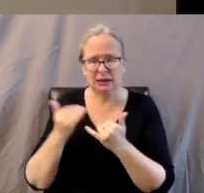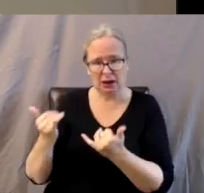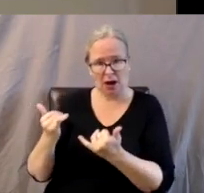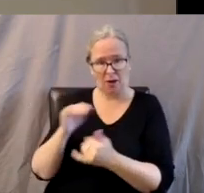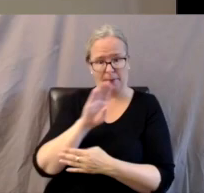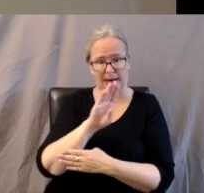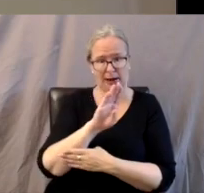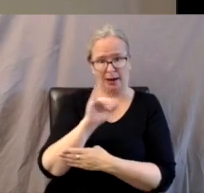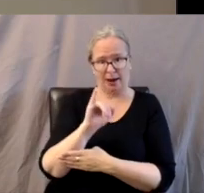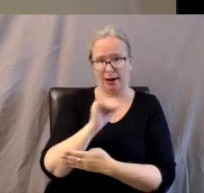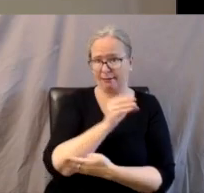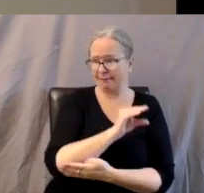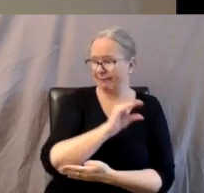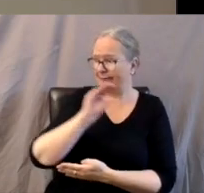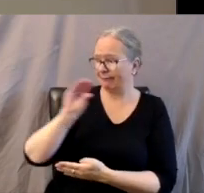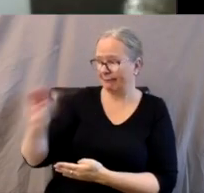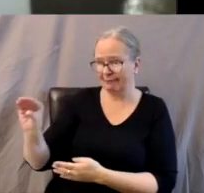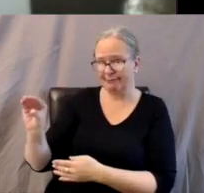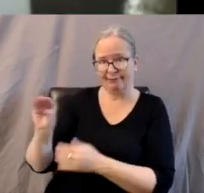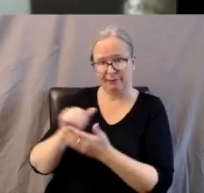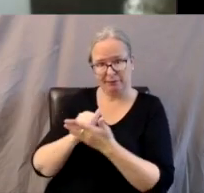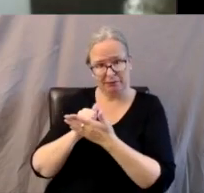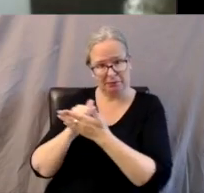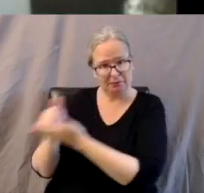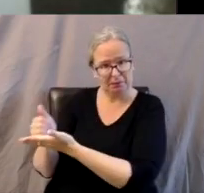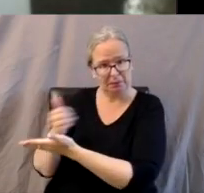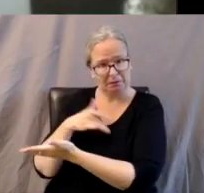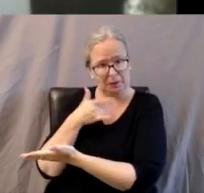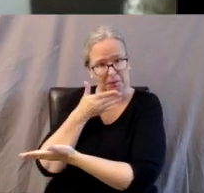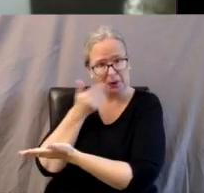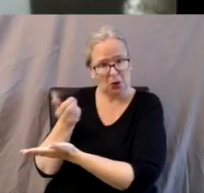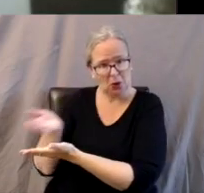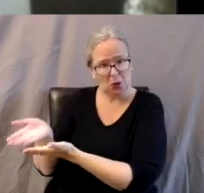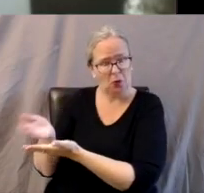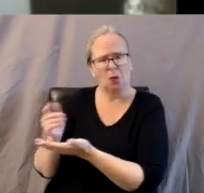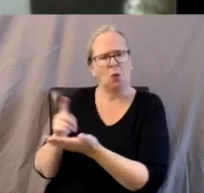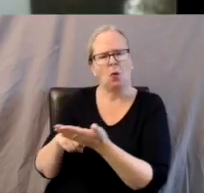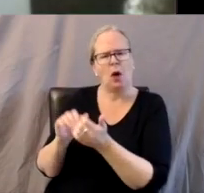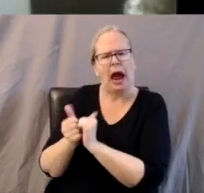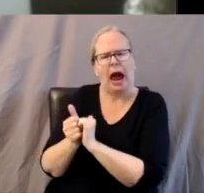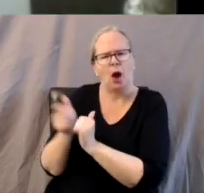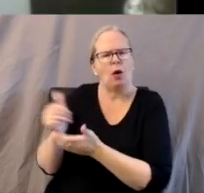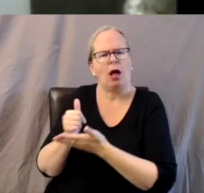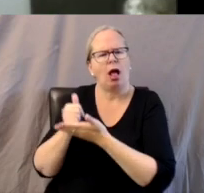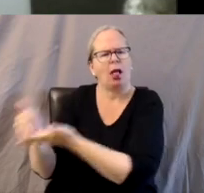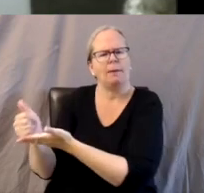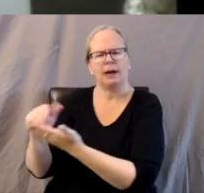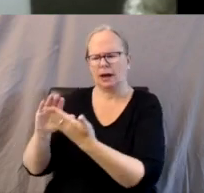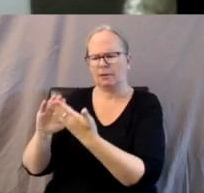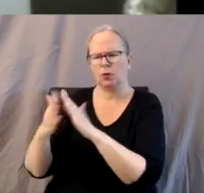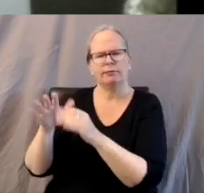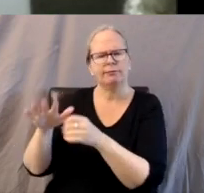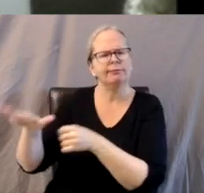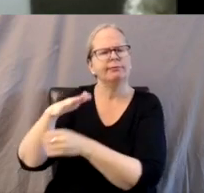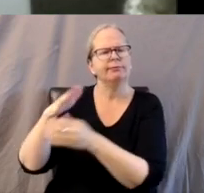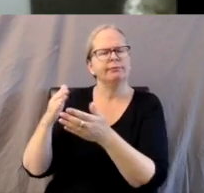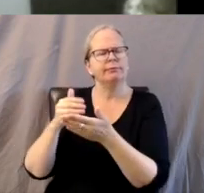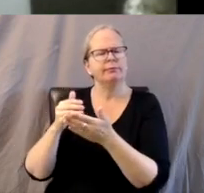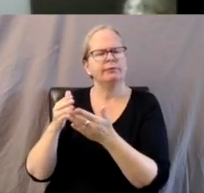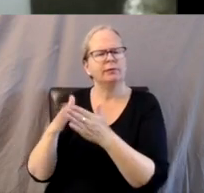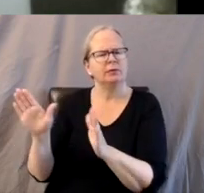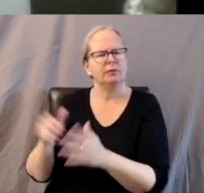community? It can bring a lot more. It can bring a lot